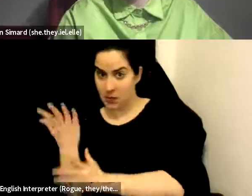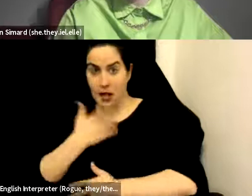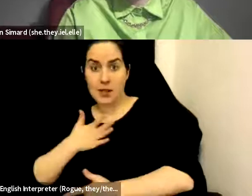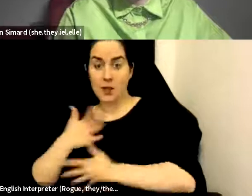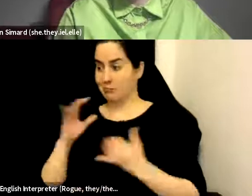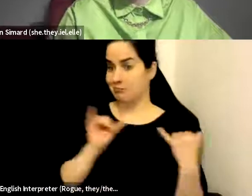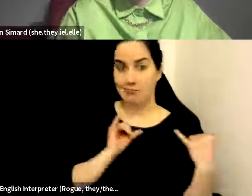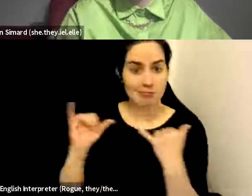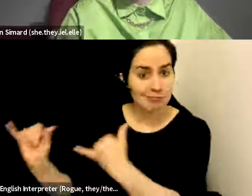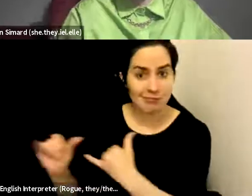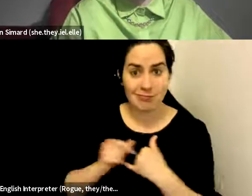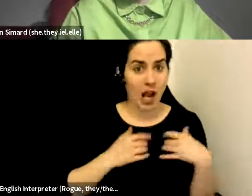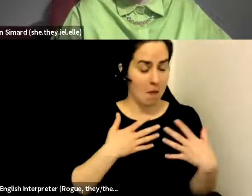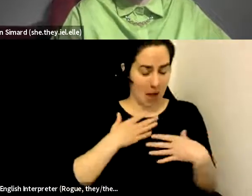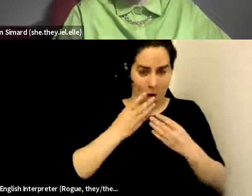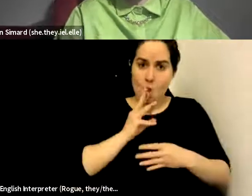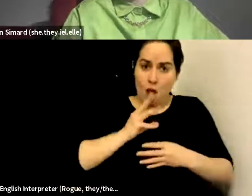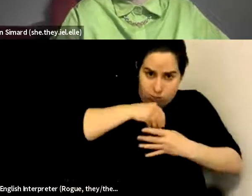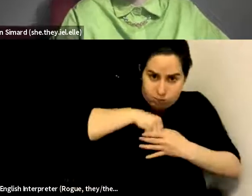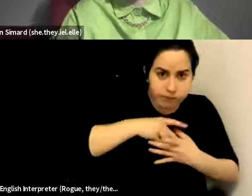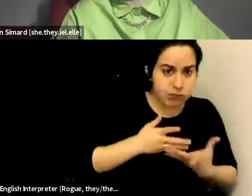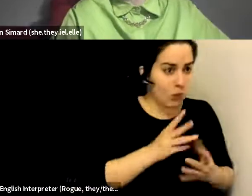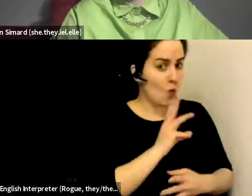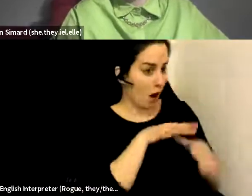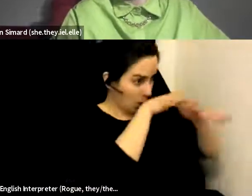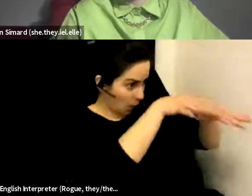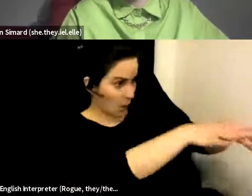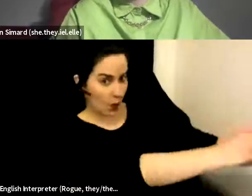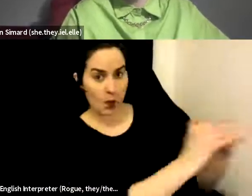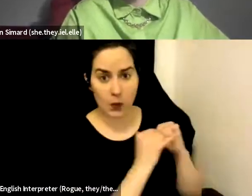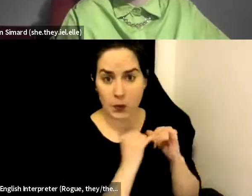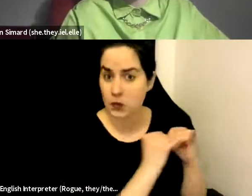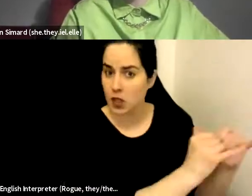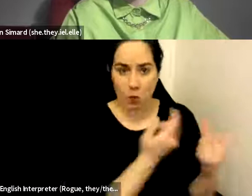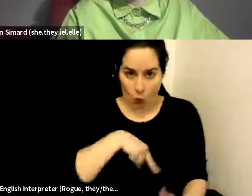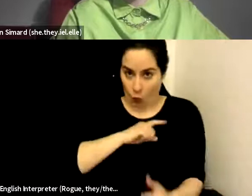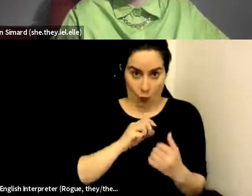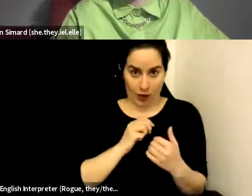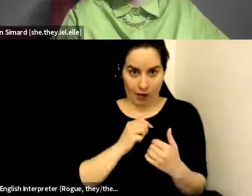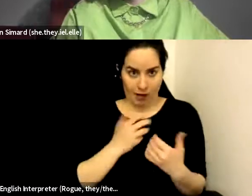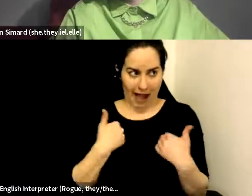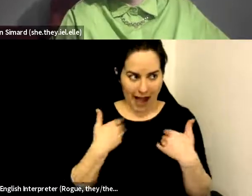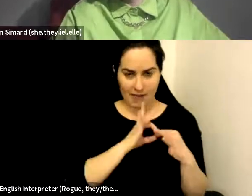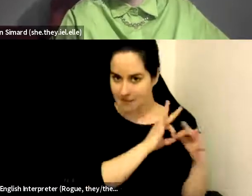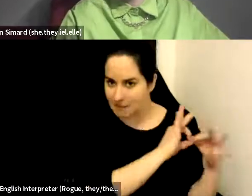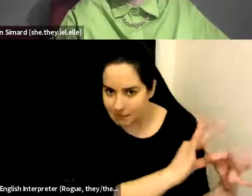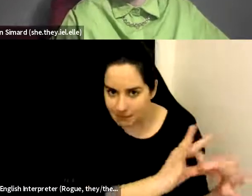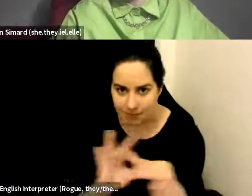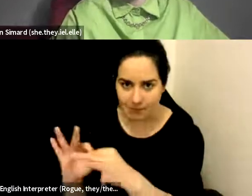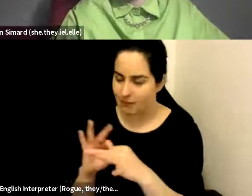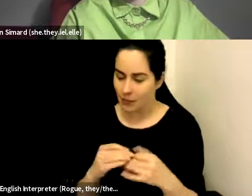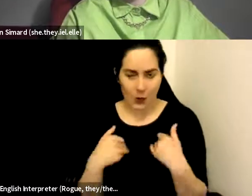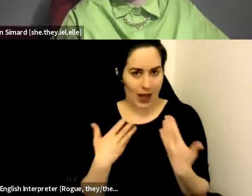water like the water. Like we all share those things with the land. Mm-hmm. And so, and we can see,